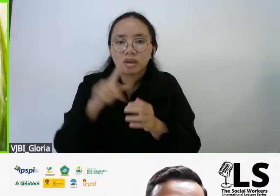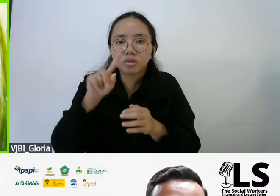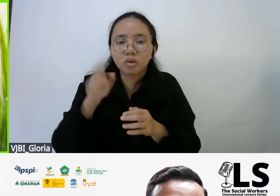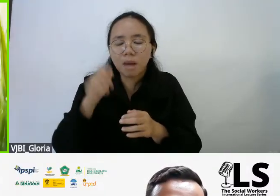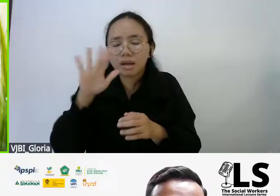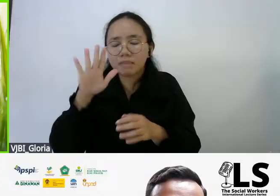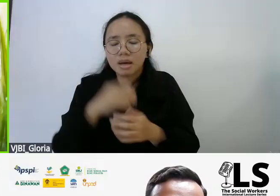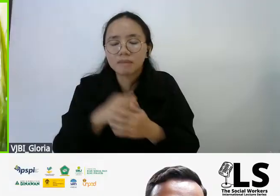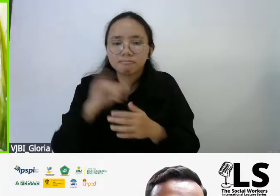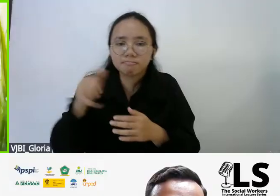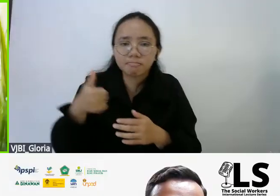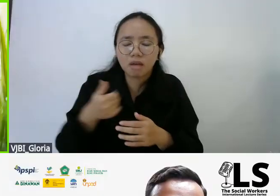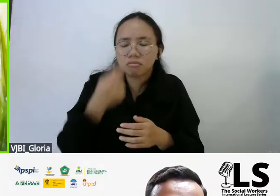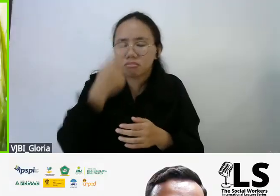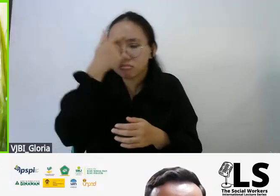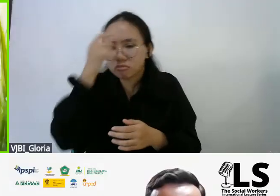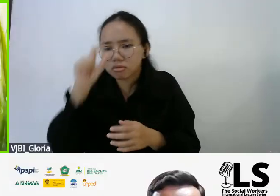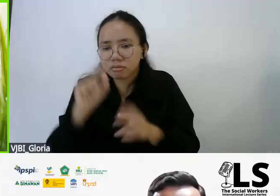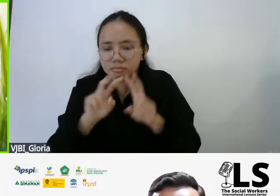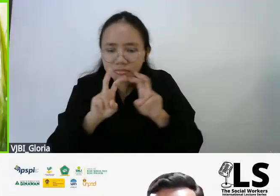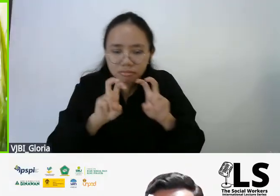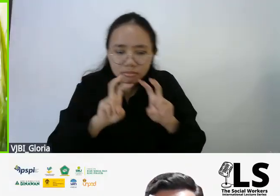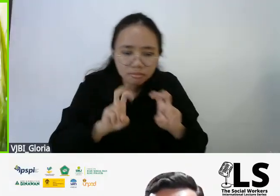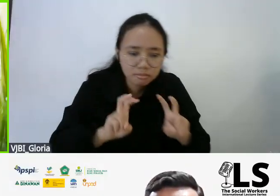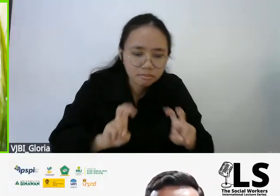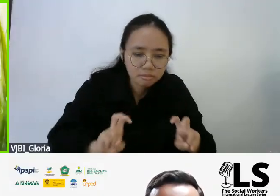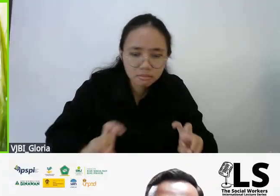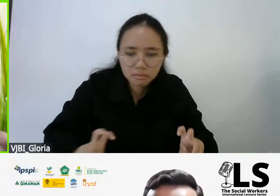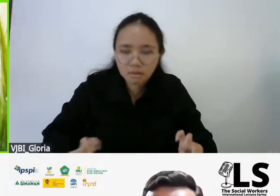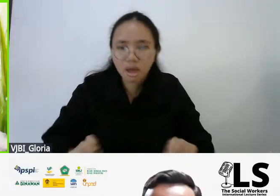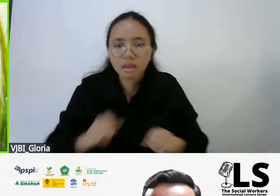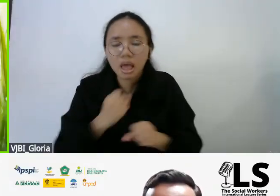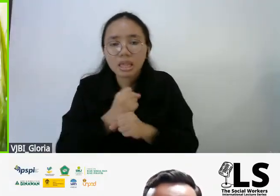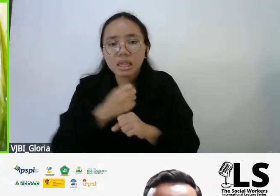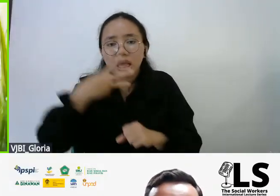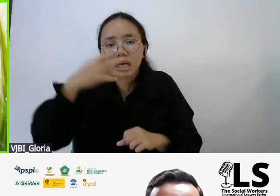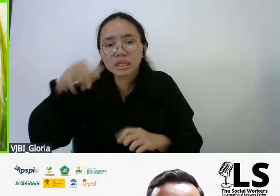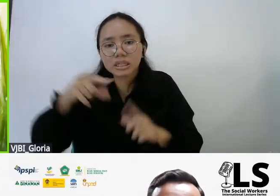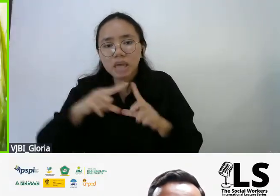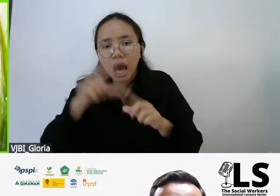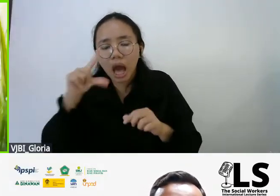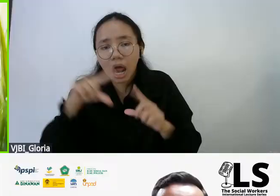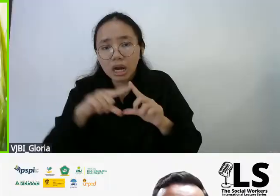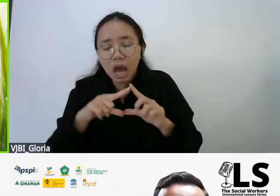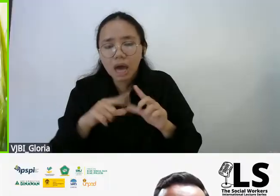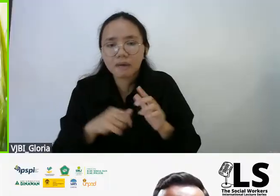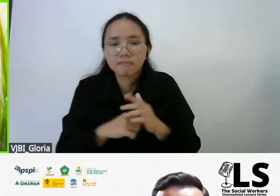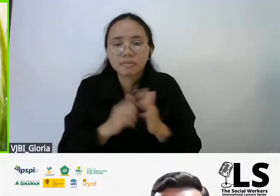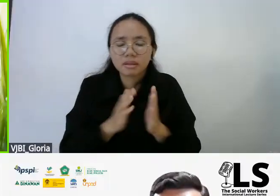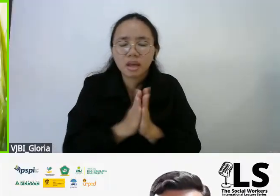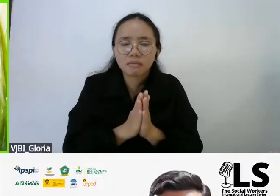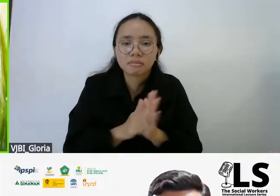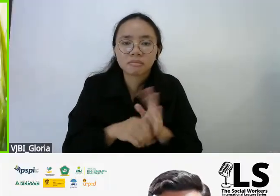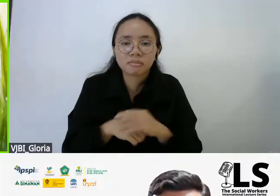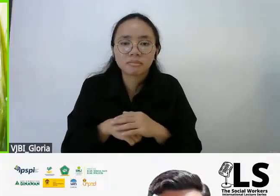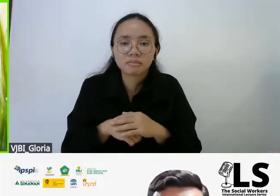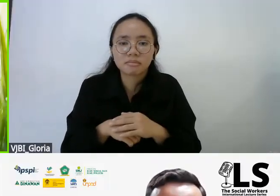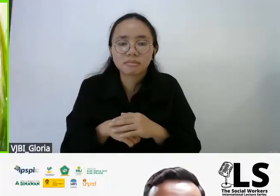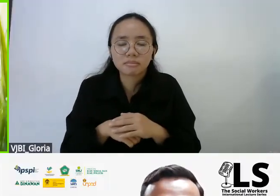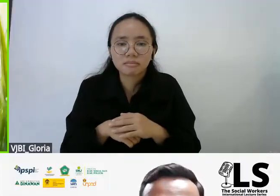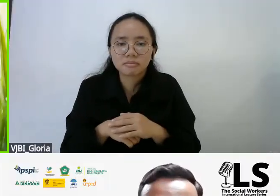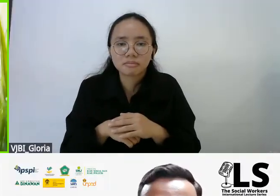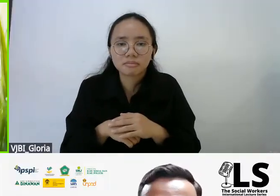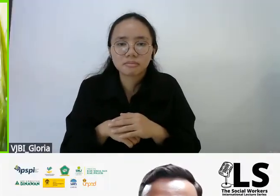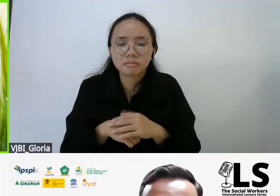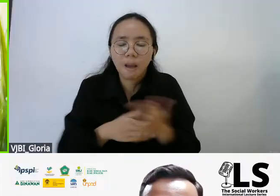slides, you'll get a link to our YouTube channel and the video is on there. And I'm so proud